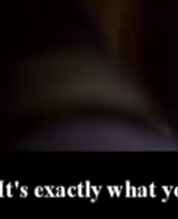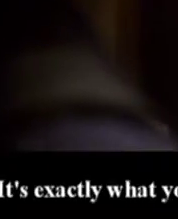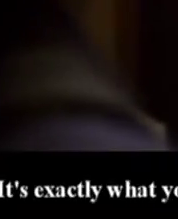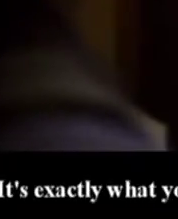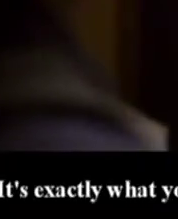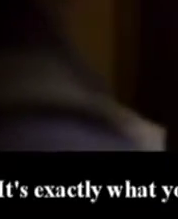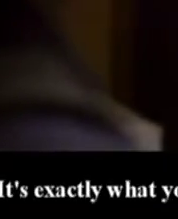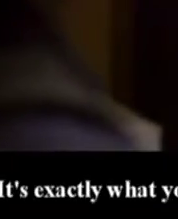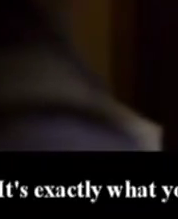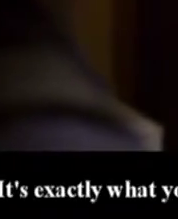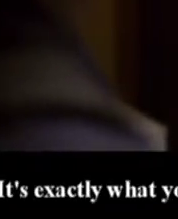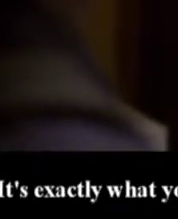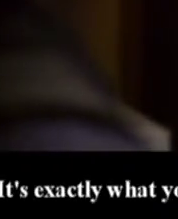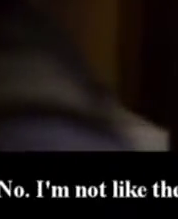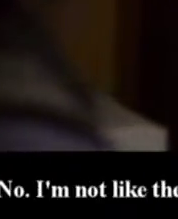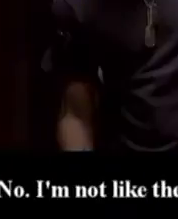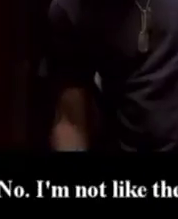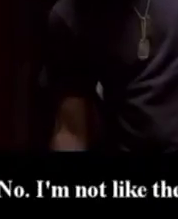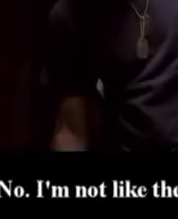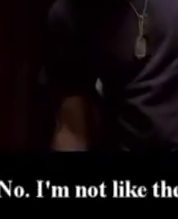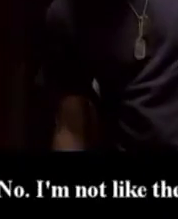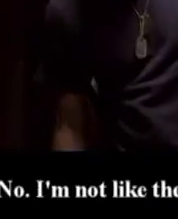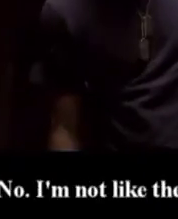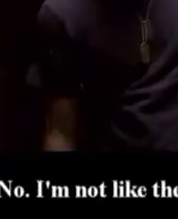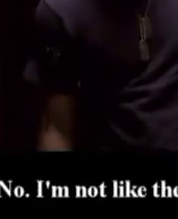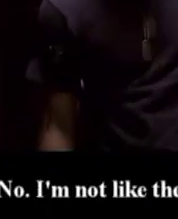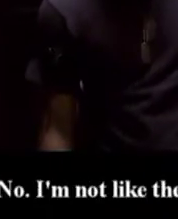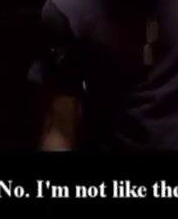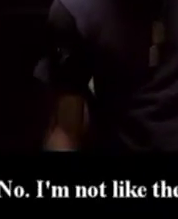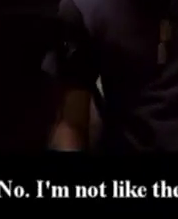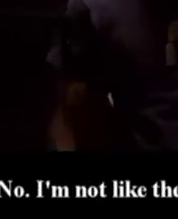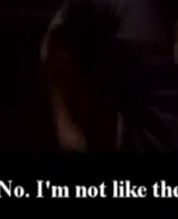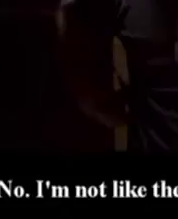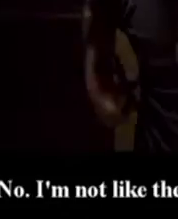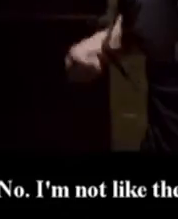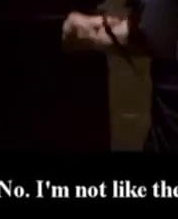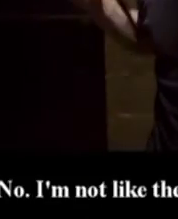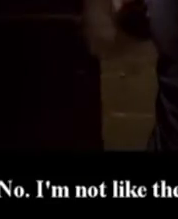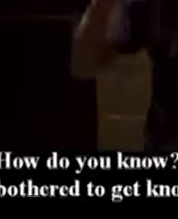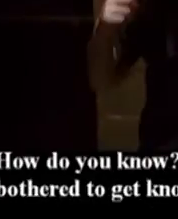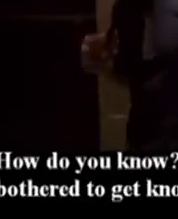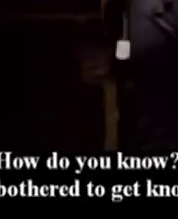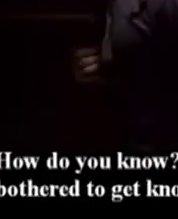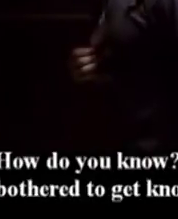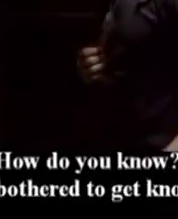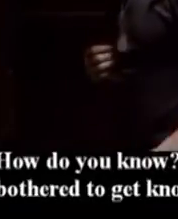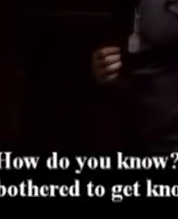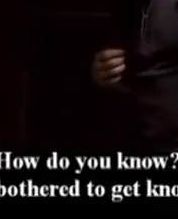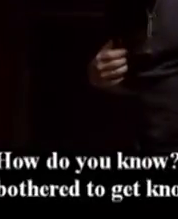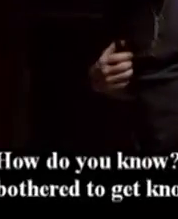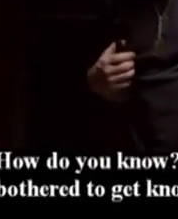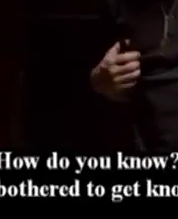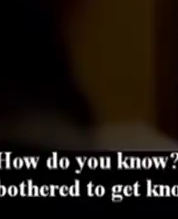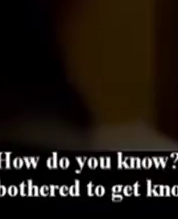That's exactly what you should have said. No, I'm not like them. And I'm definitely not like you. How do you know? No.